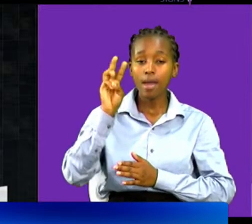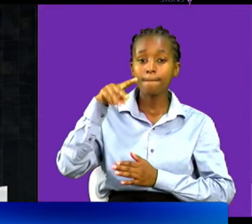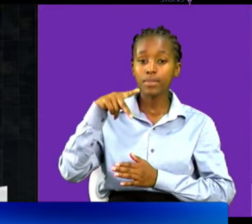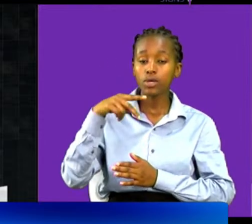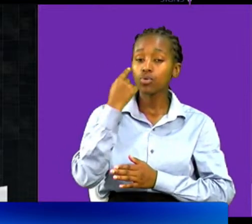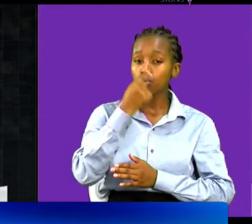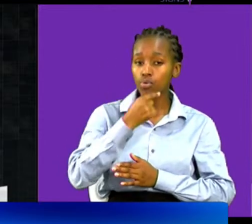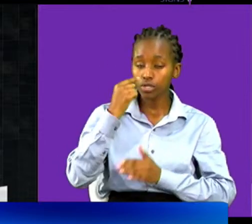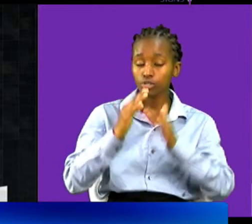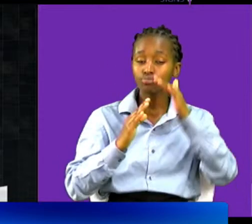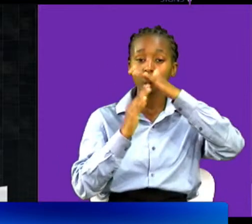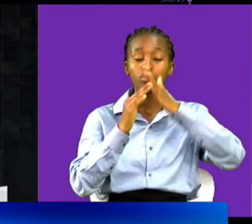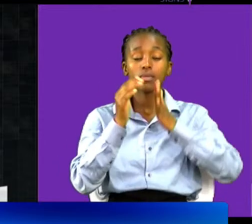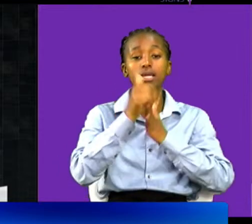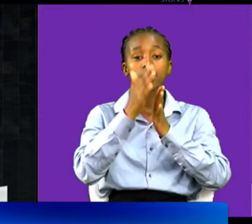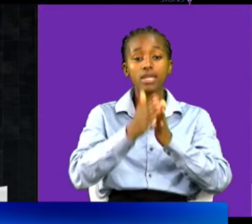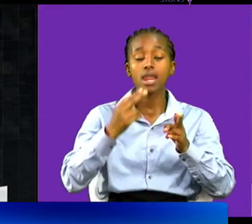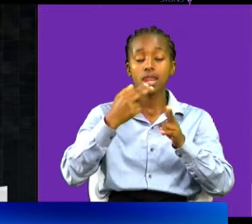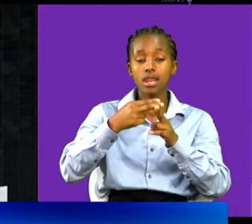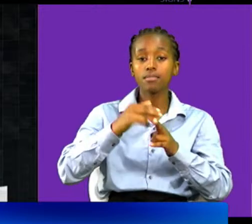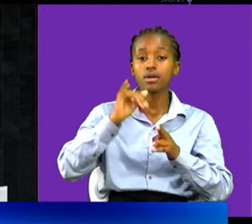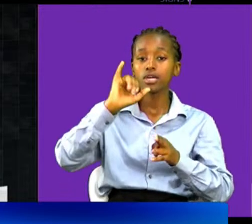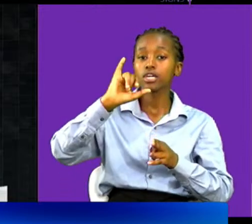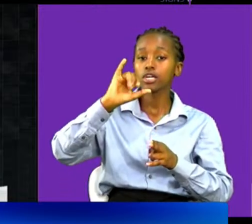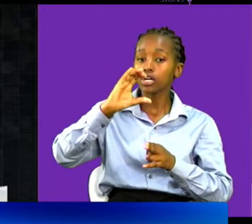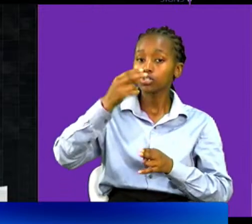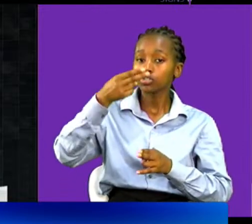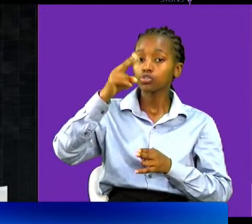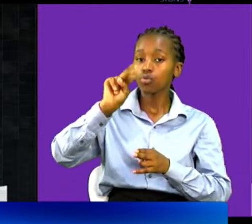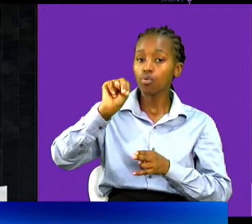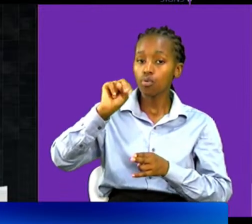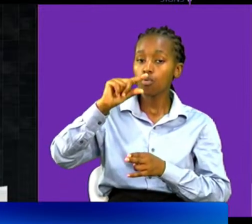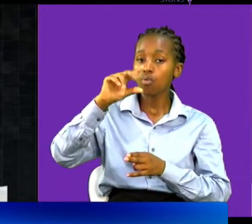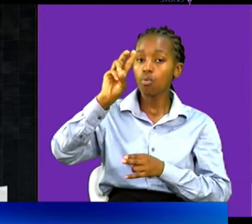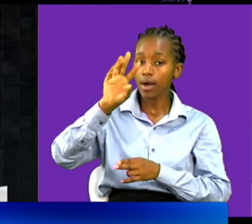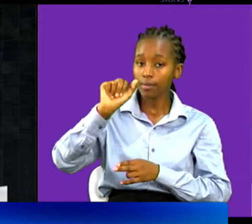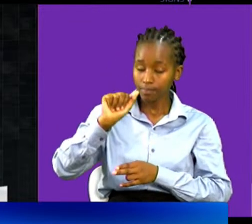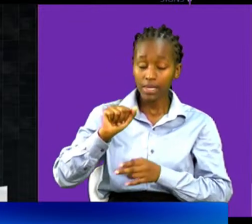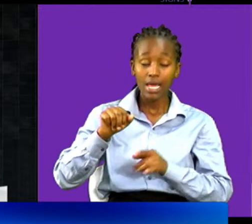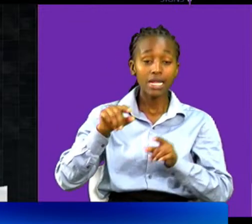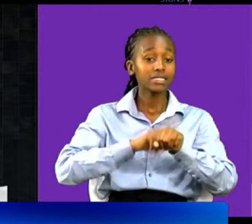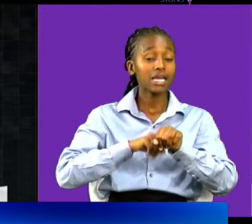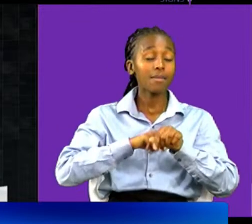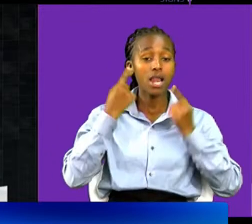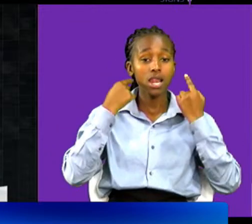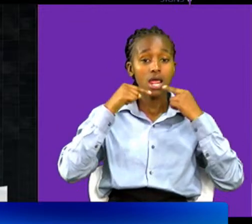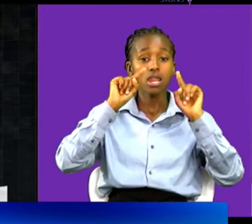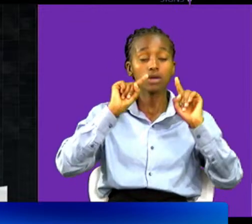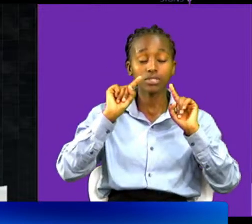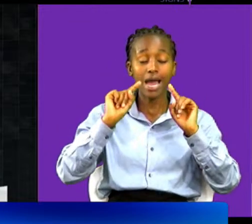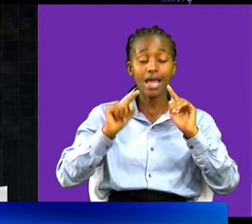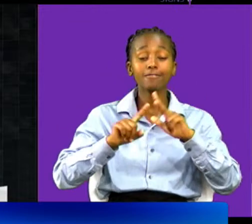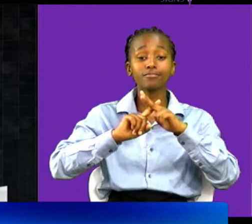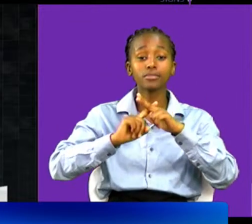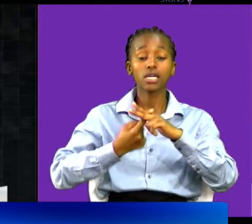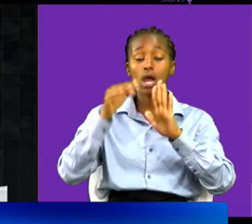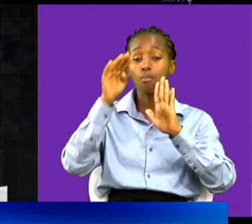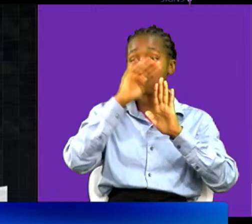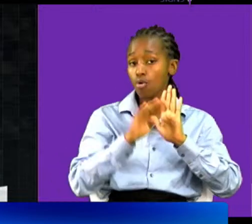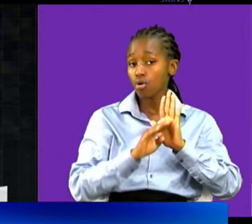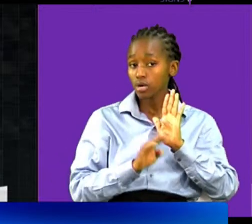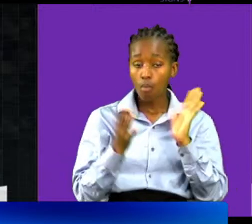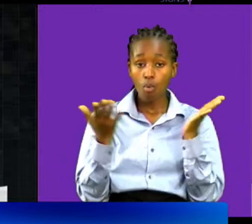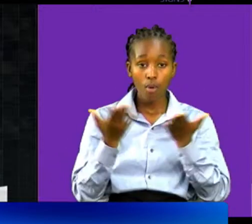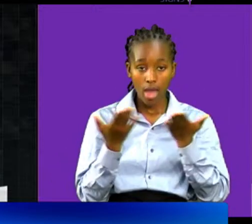National Assembly, Kimani Ichung'wah. He made the announcement while launching a program to distribute